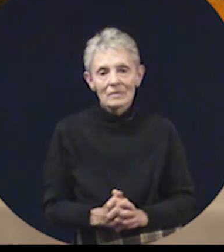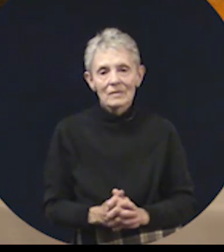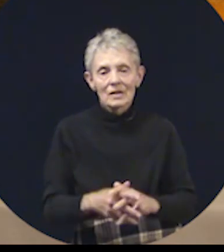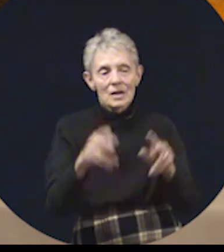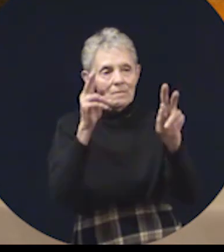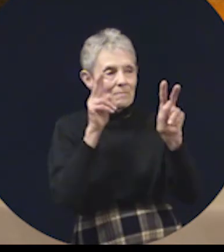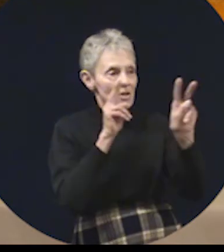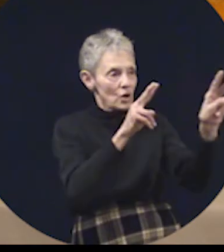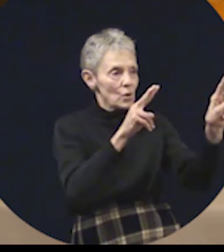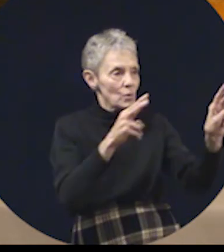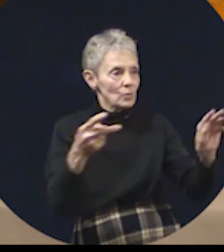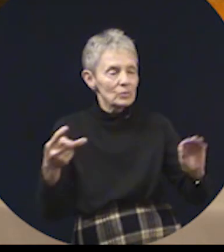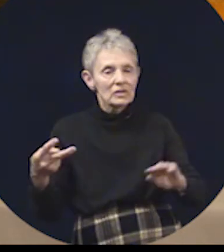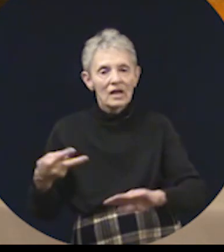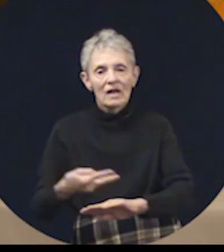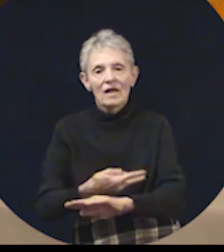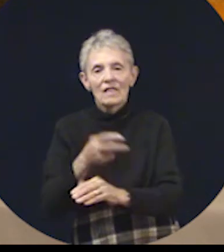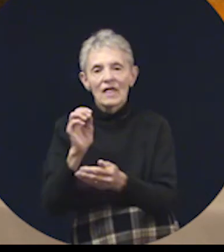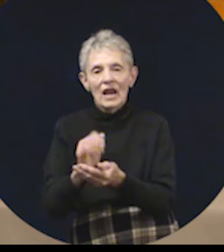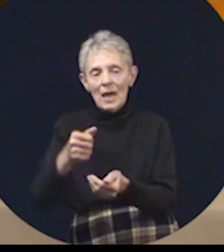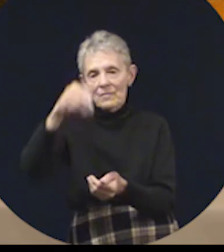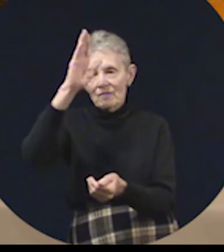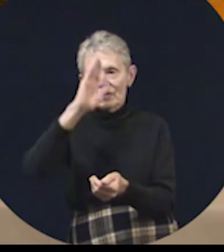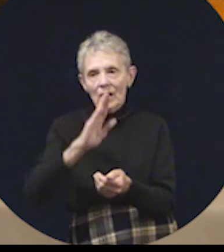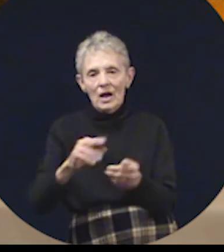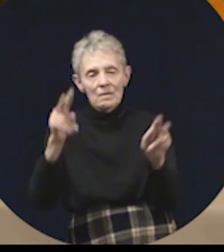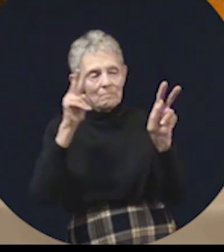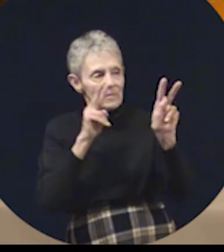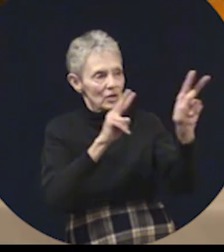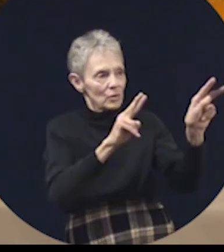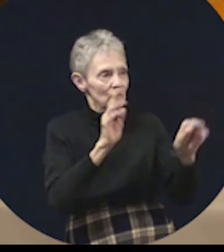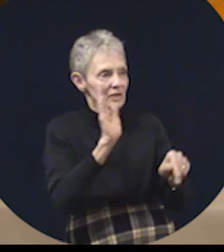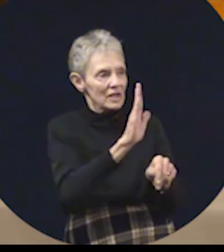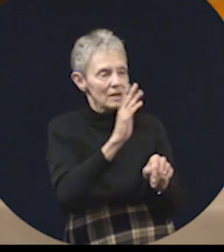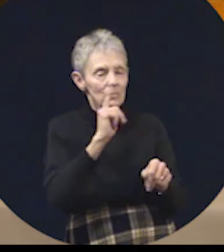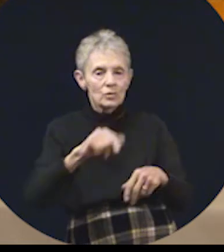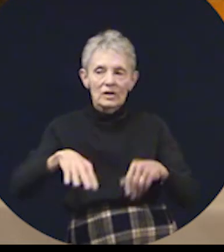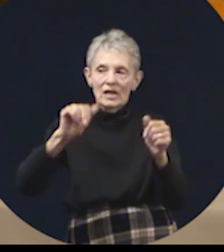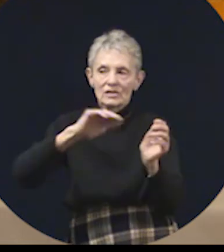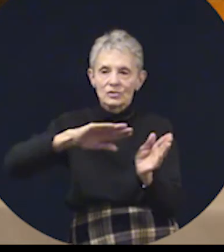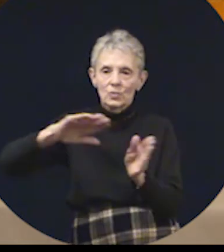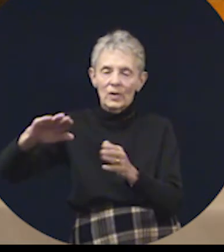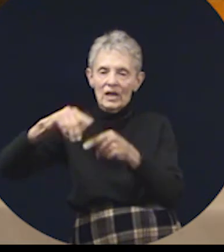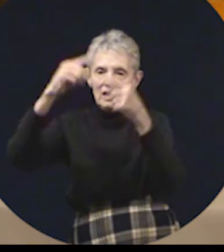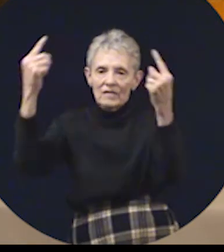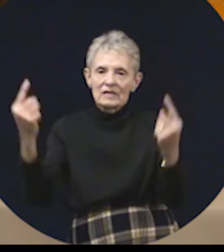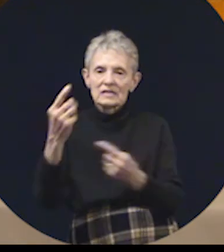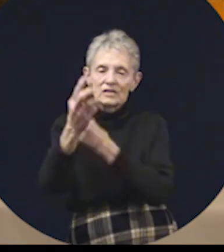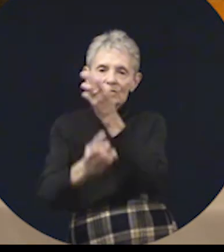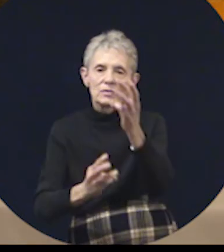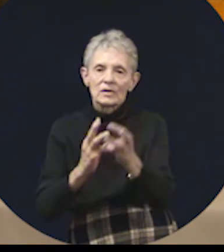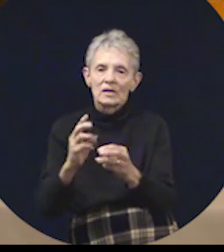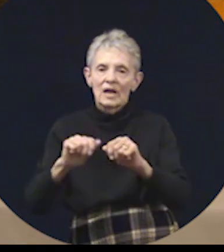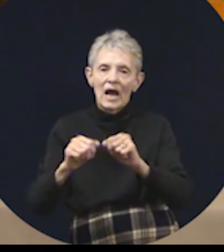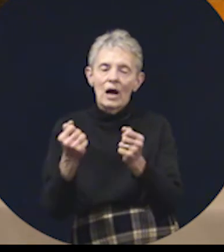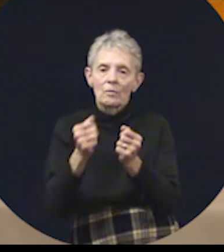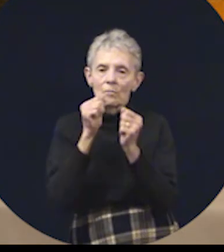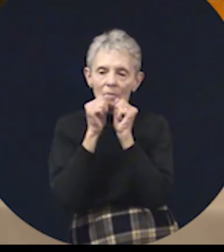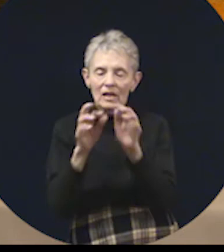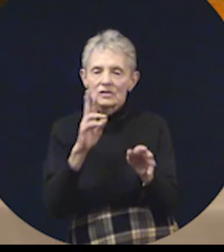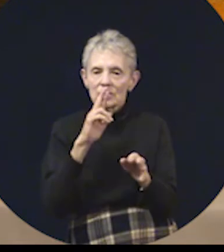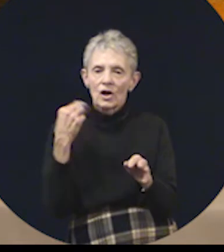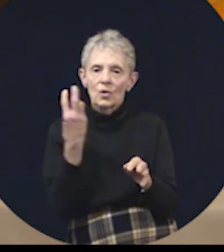Behold the Lamb of God. Behold him who takes away the sin of the world. How blessed are we to be called to the supper of the